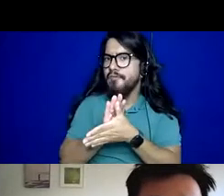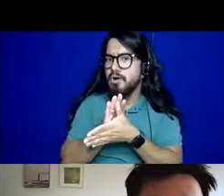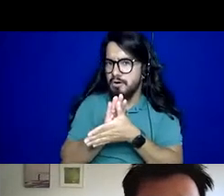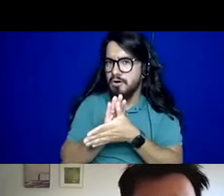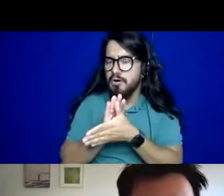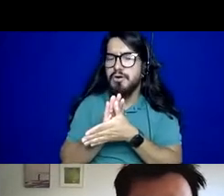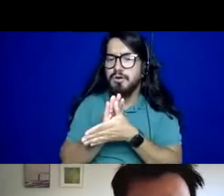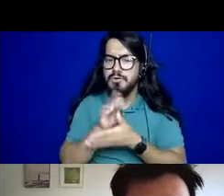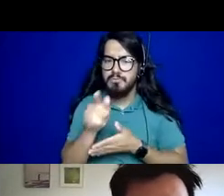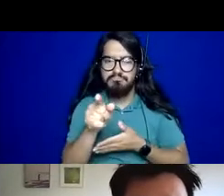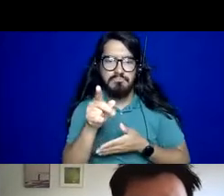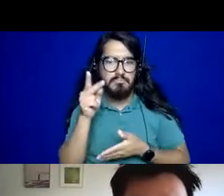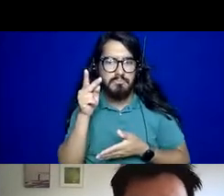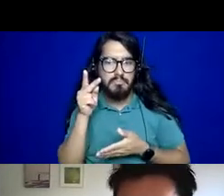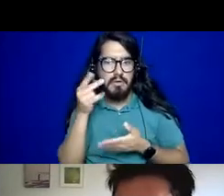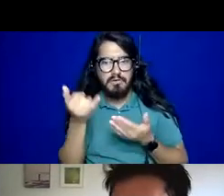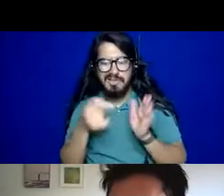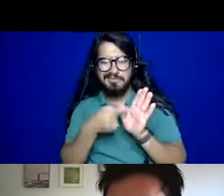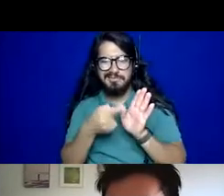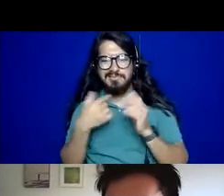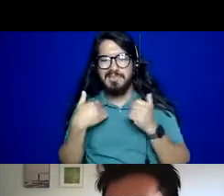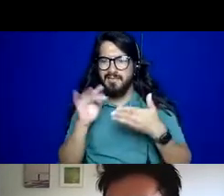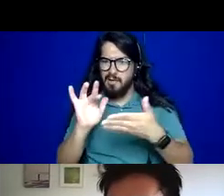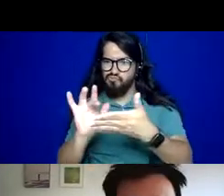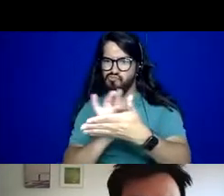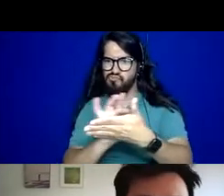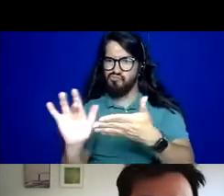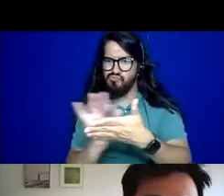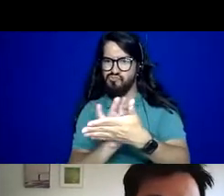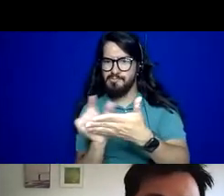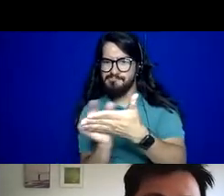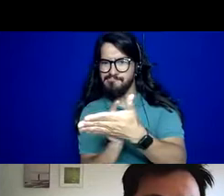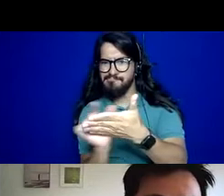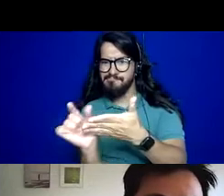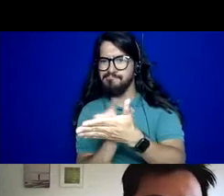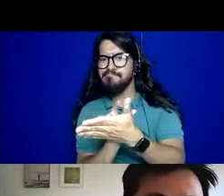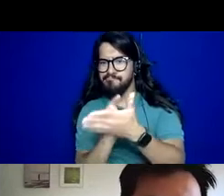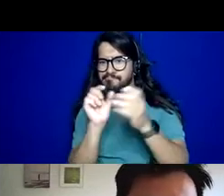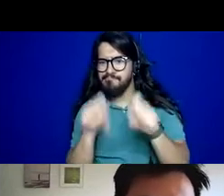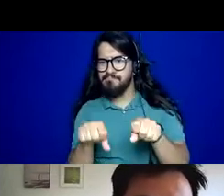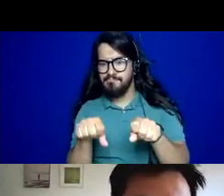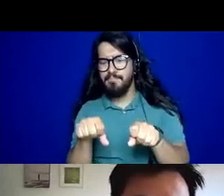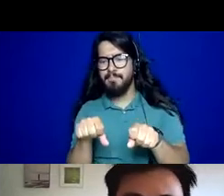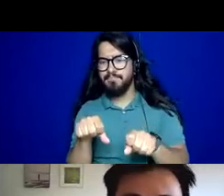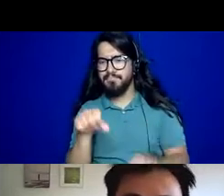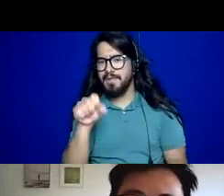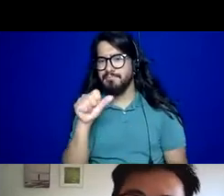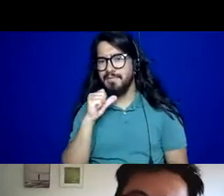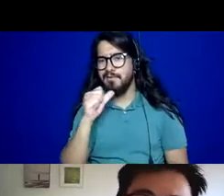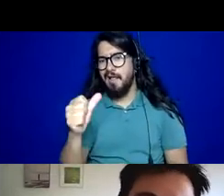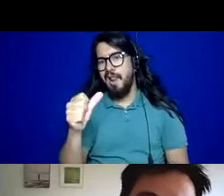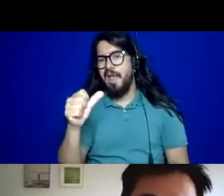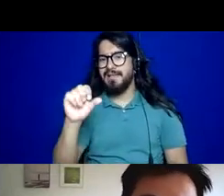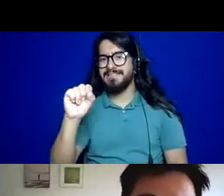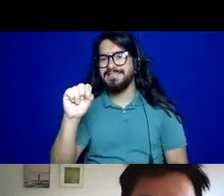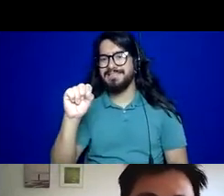little slidable lens on it. And I like it just because then you don't have to I don't have to replace a sticky note all the time, but